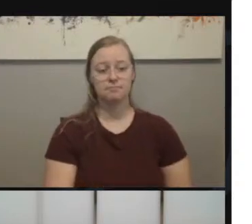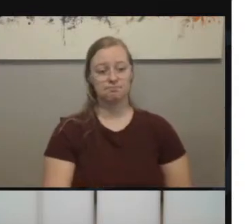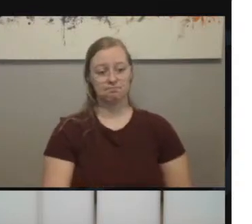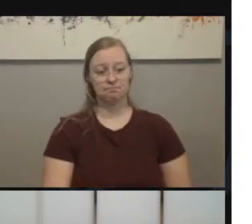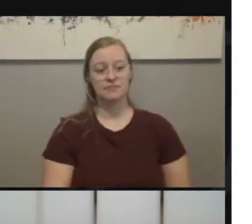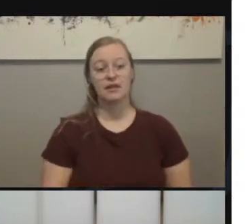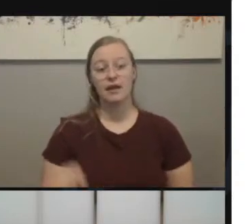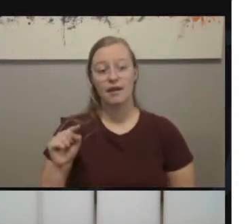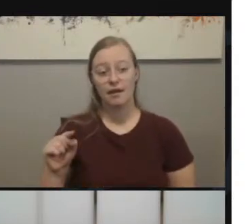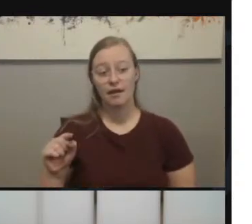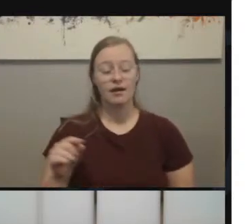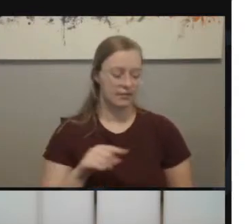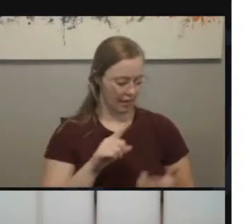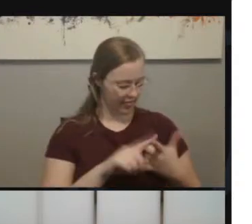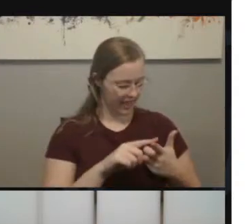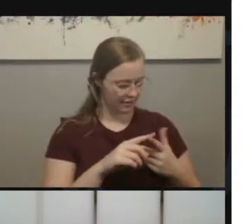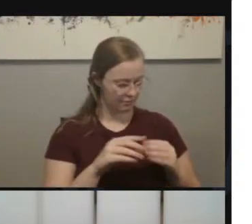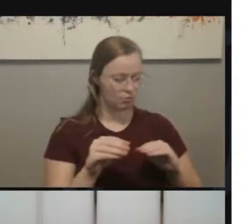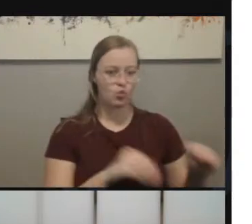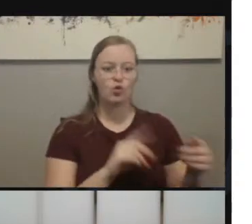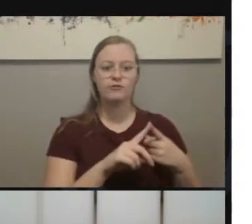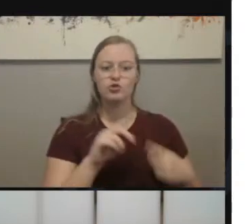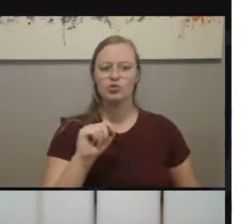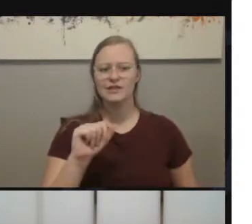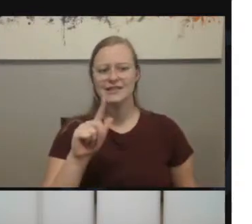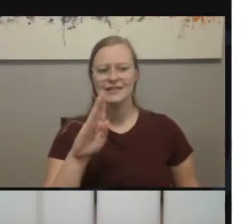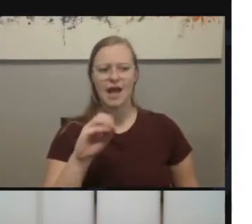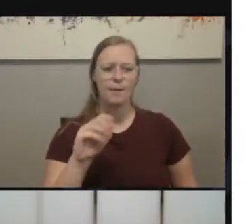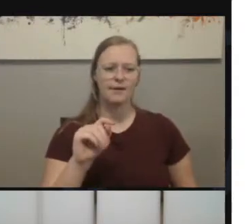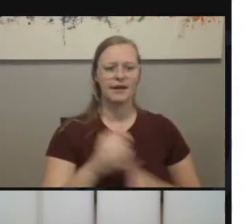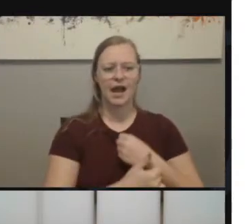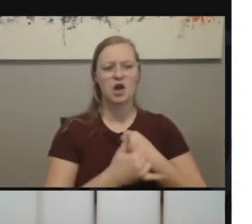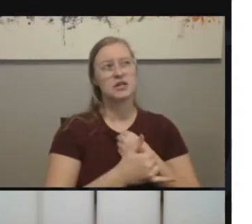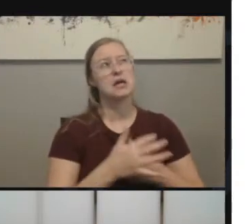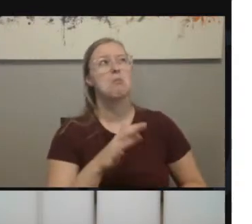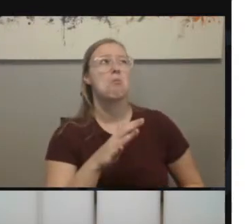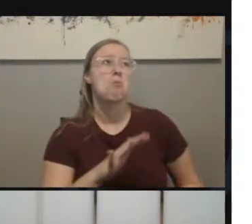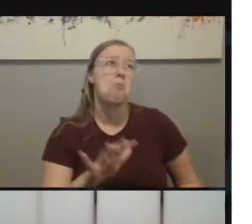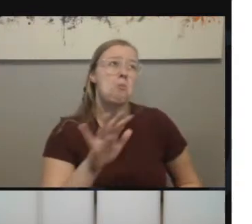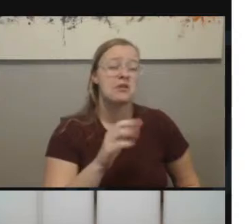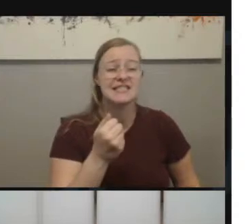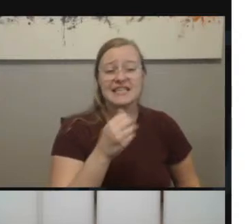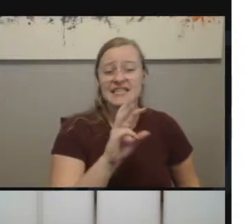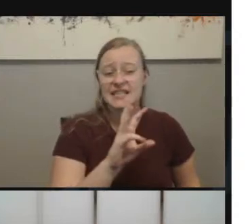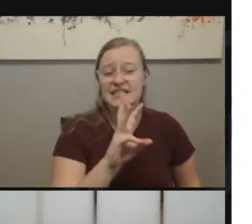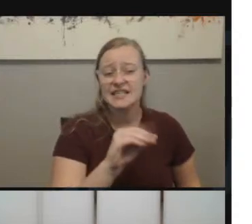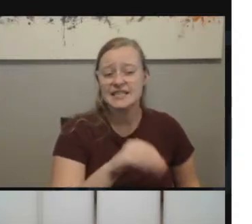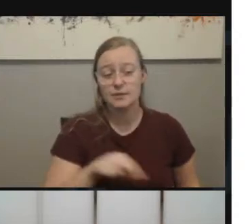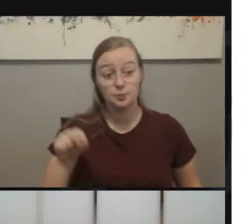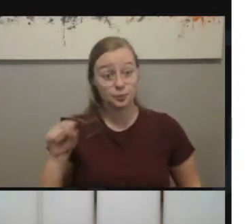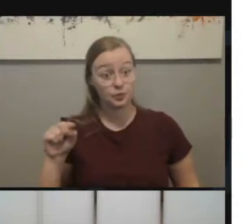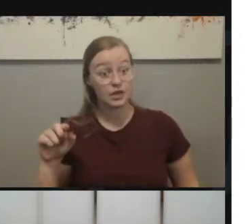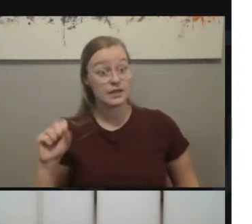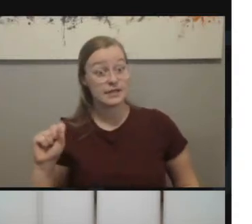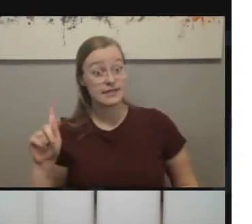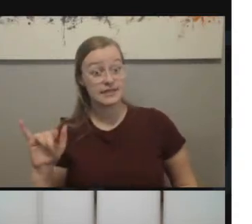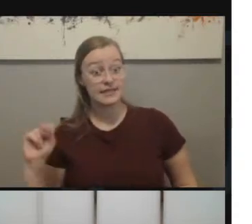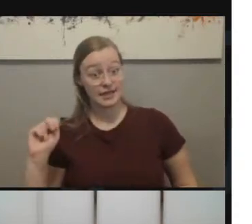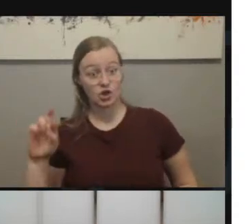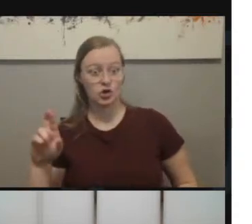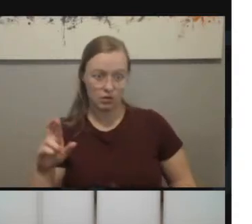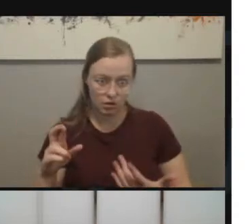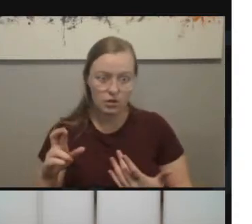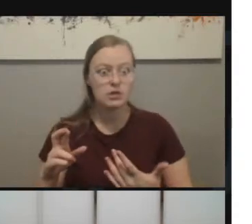and then moved to Talbot County probably around 1660. Andrew Skinner, virtually the same, born